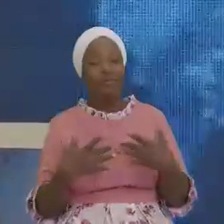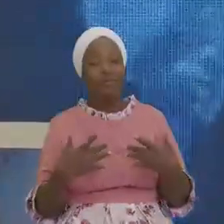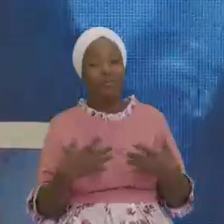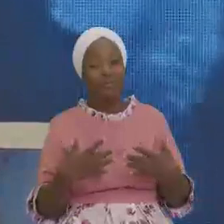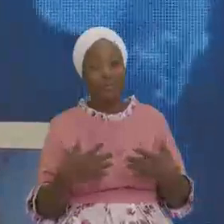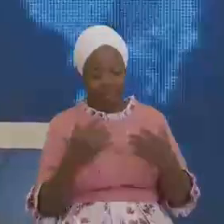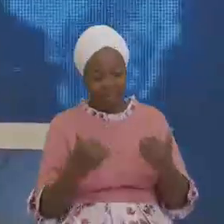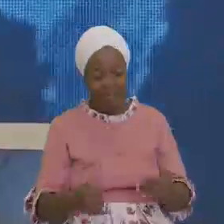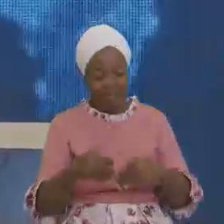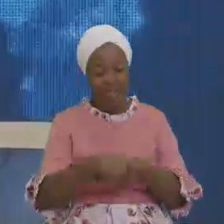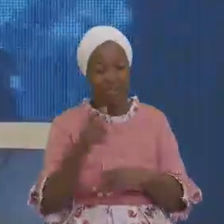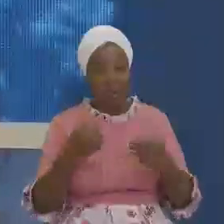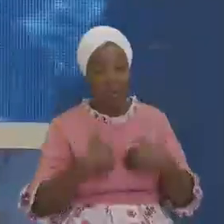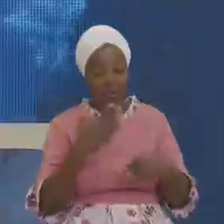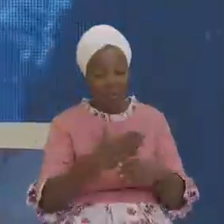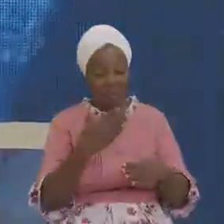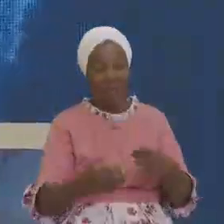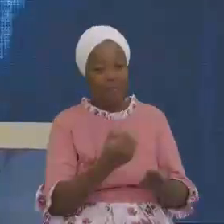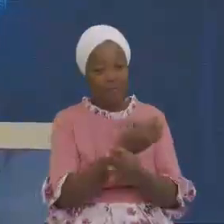Tonight you are going to have total freedom.